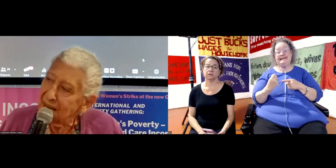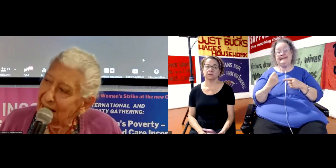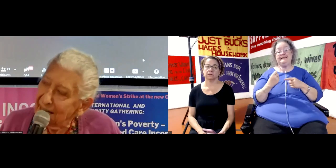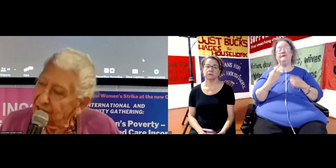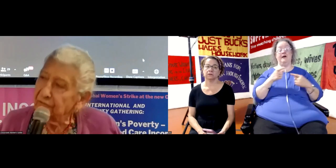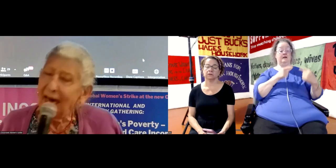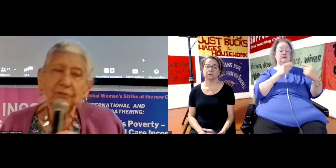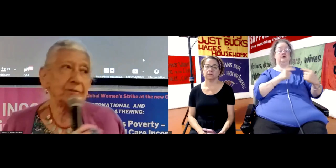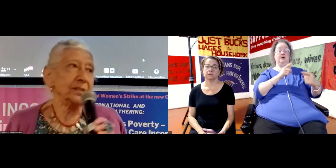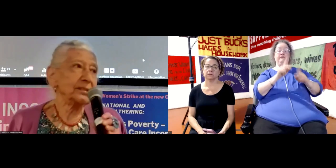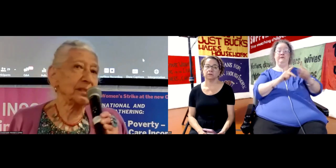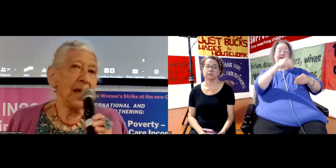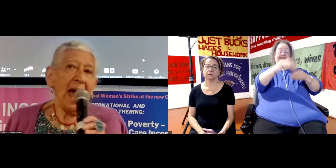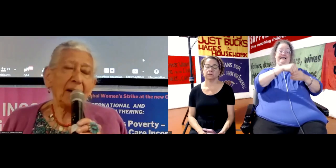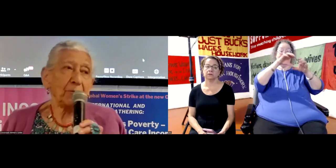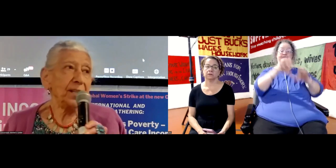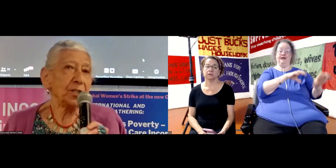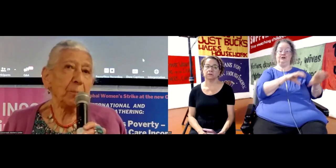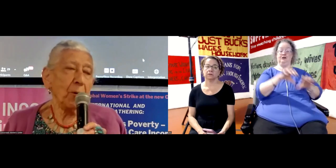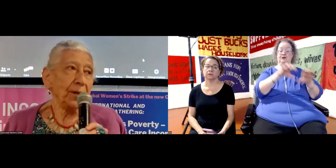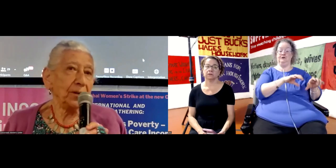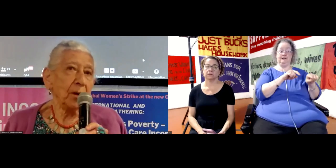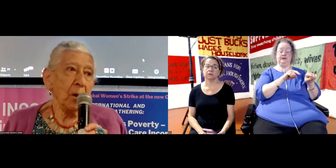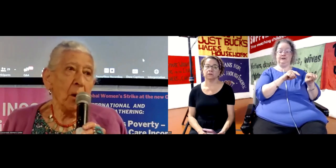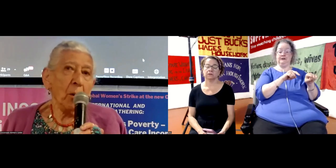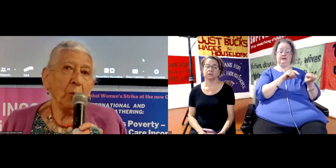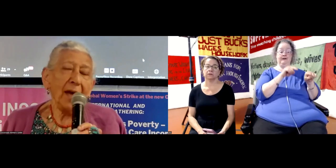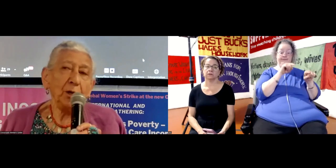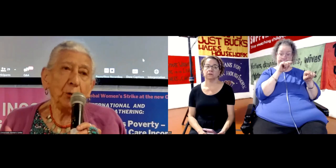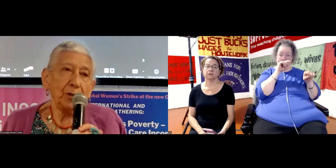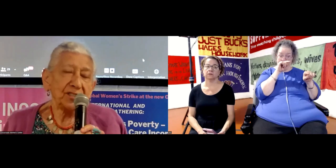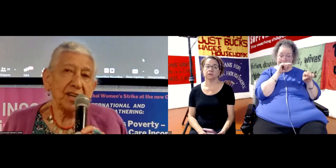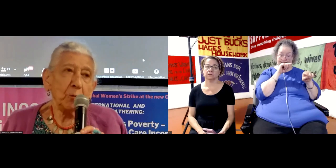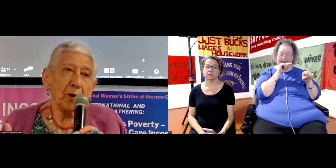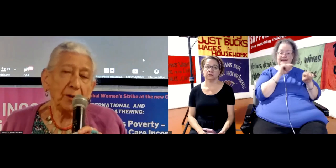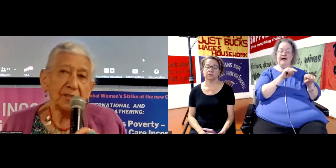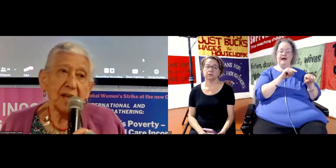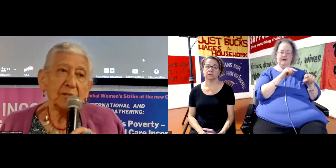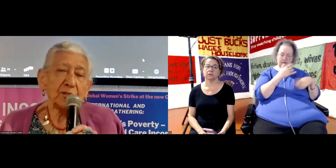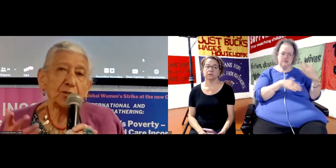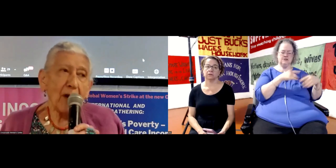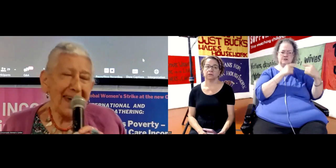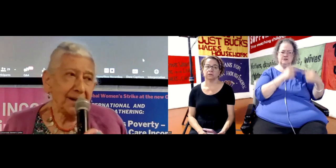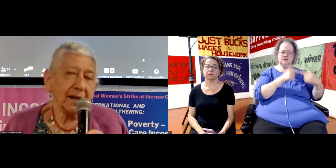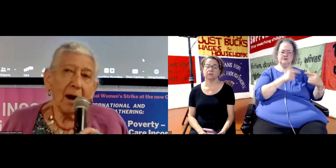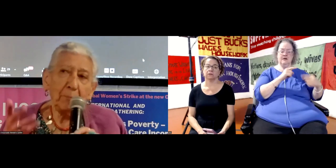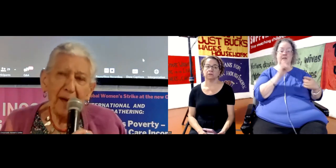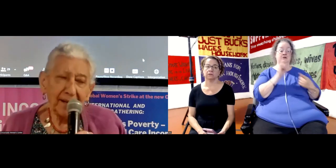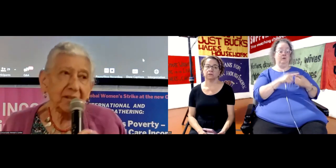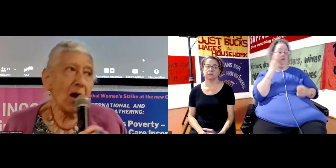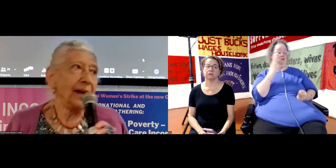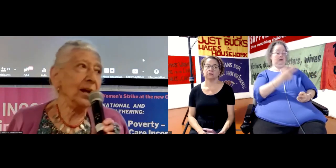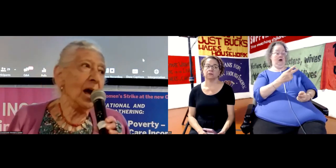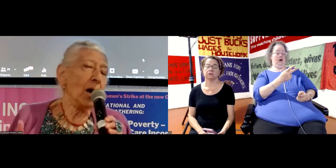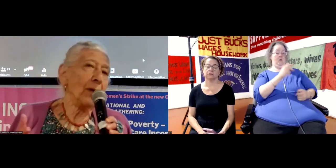workers in the factories had reached a point where you could see workers striking a